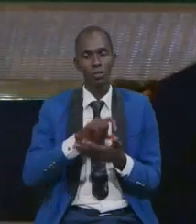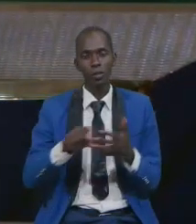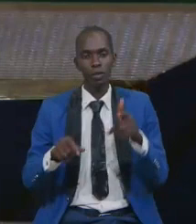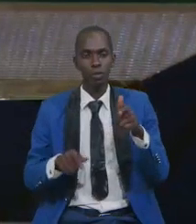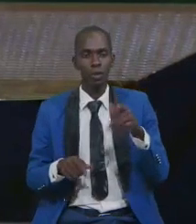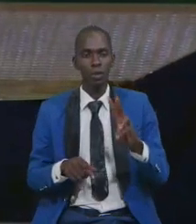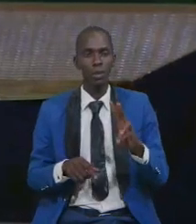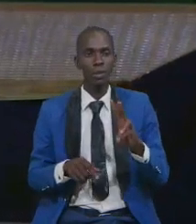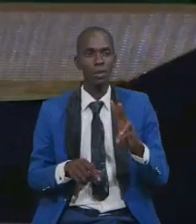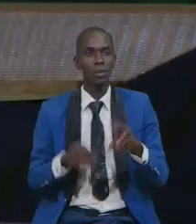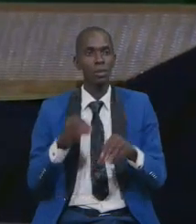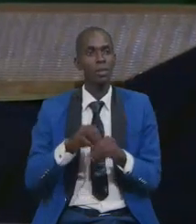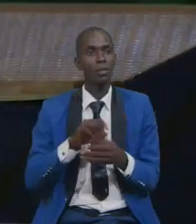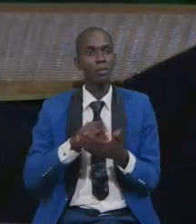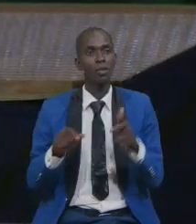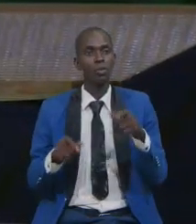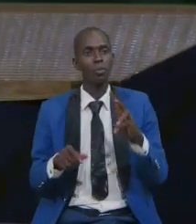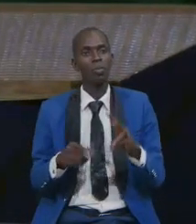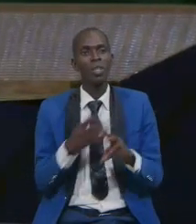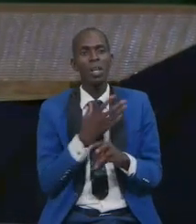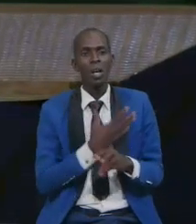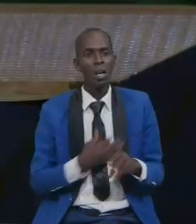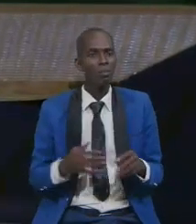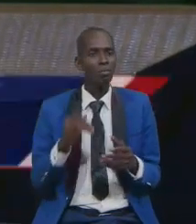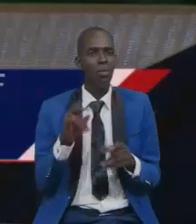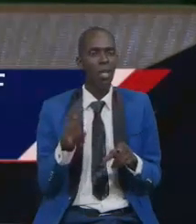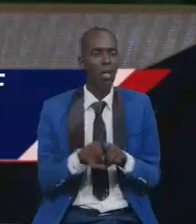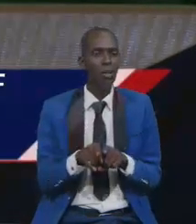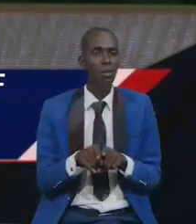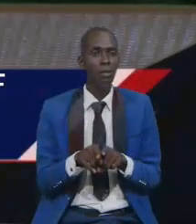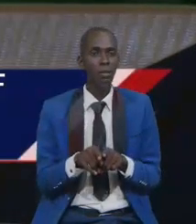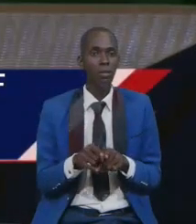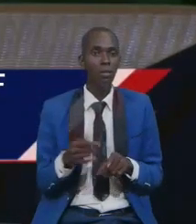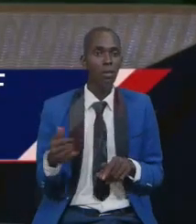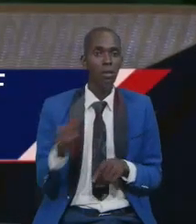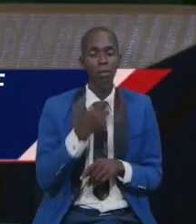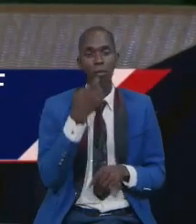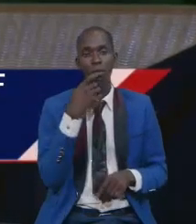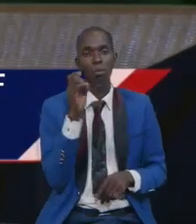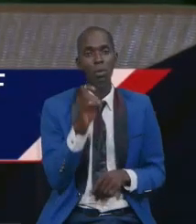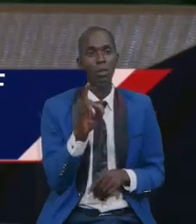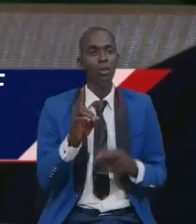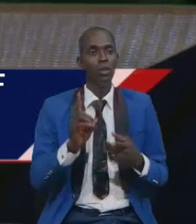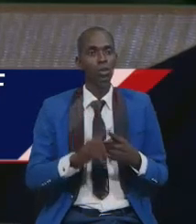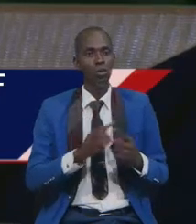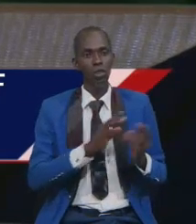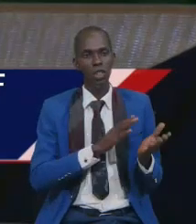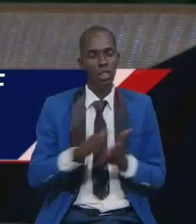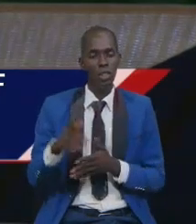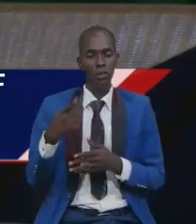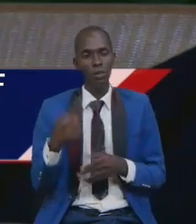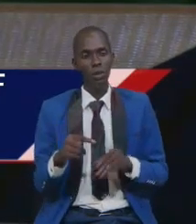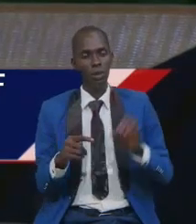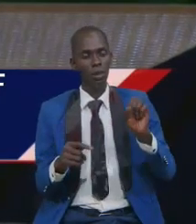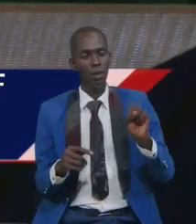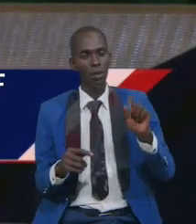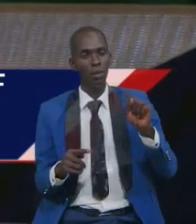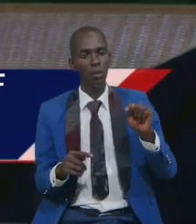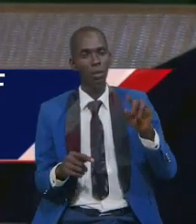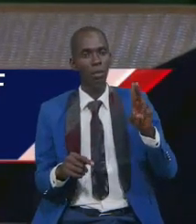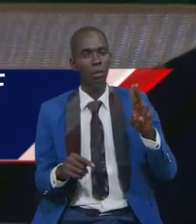26. In verse 26, and whereas they commanded to leave the stump of the tree